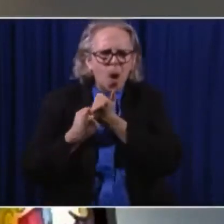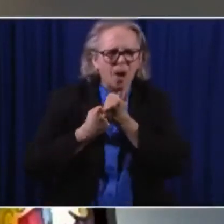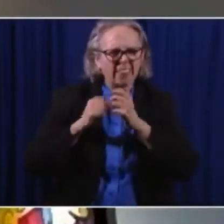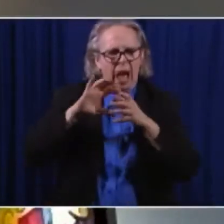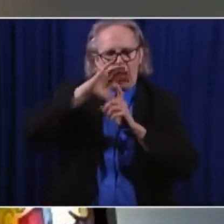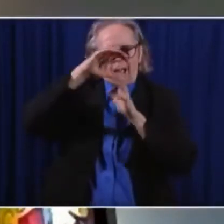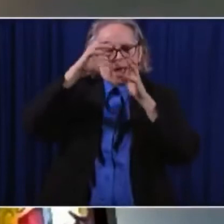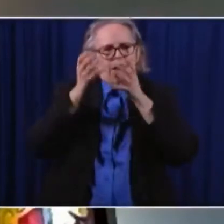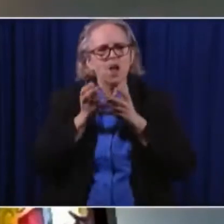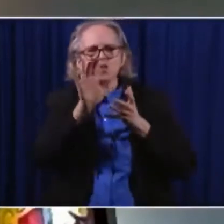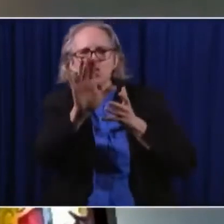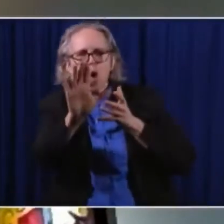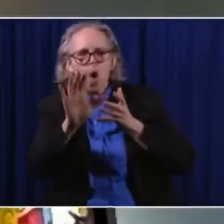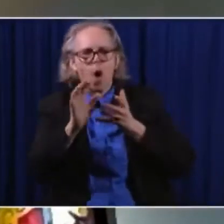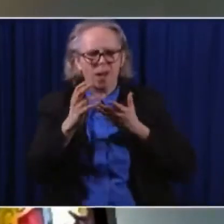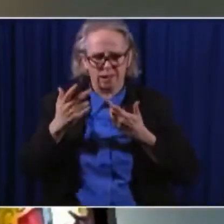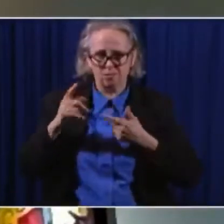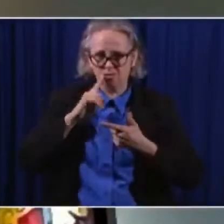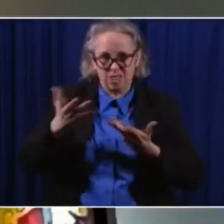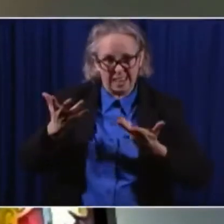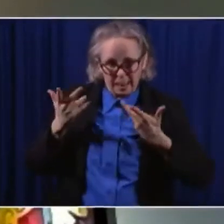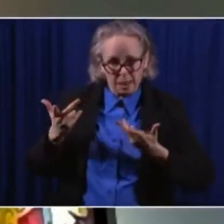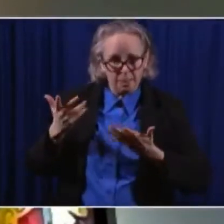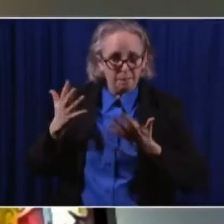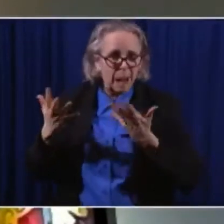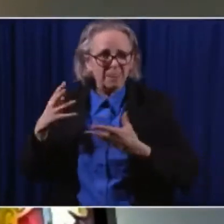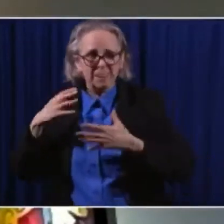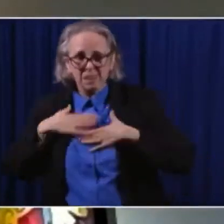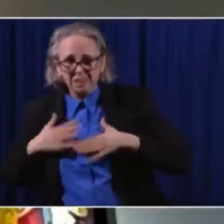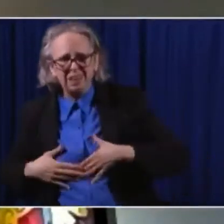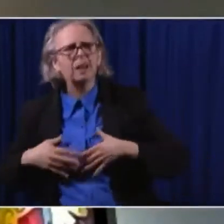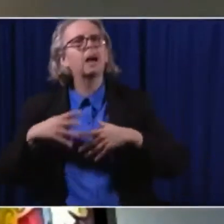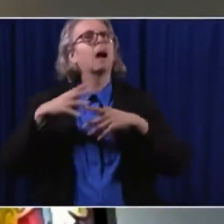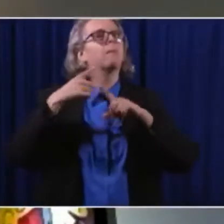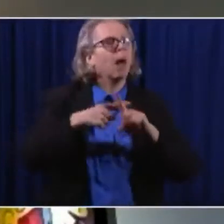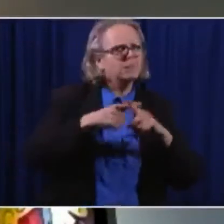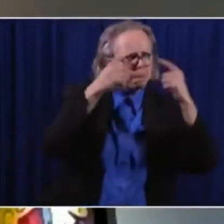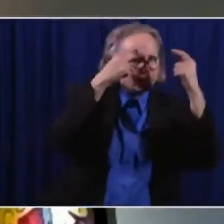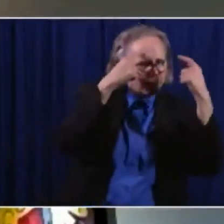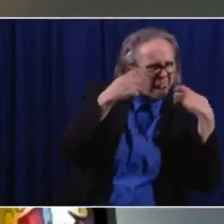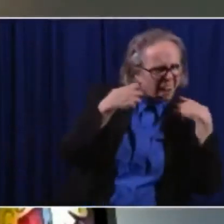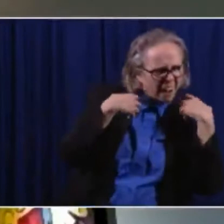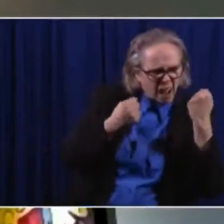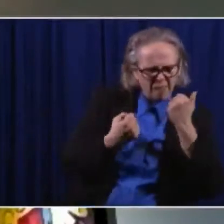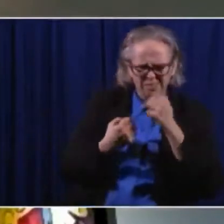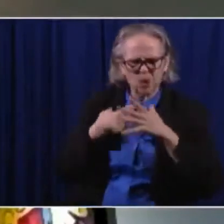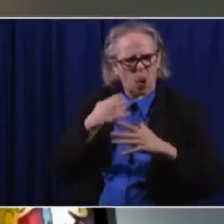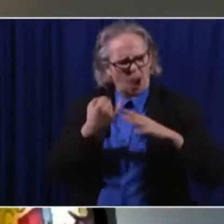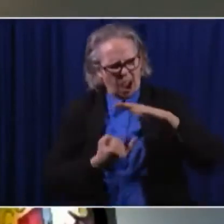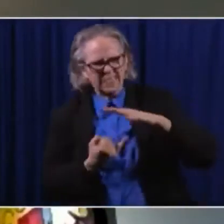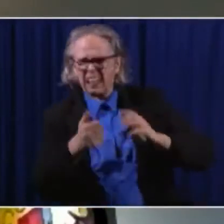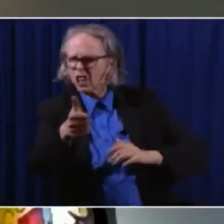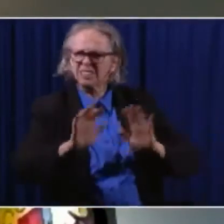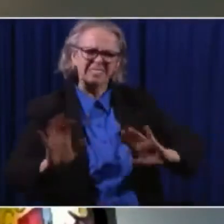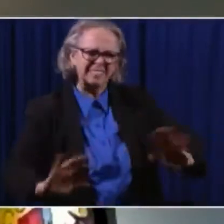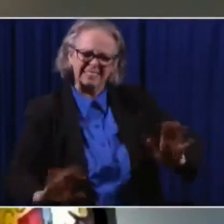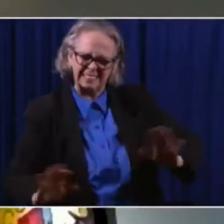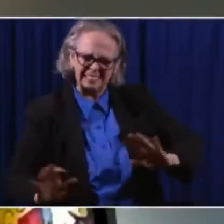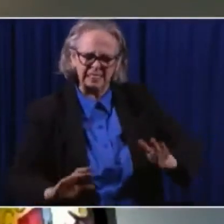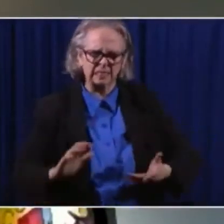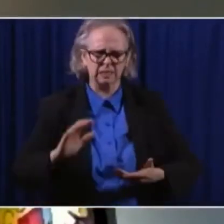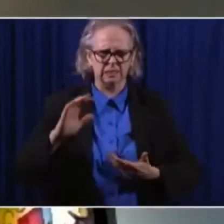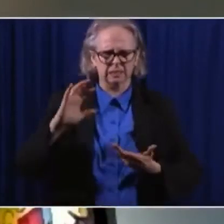but also to reduce opportunities from being alone and for having a substance use crisis without